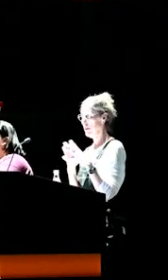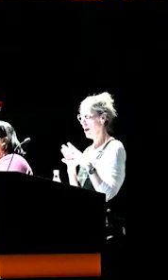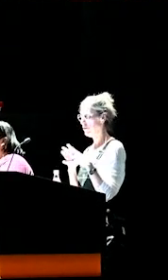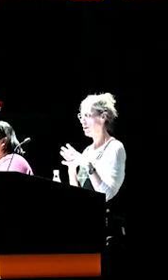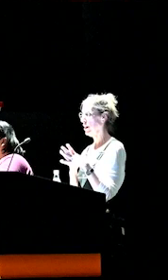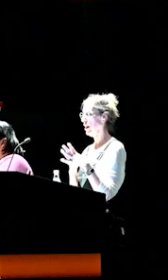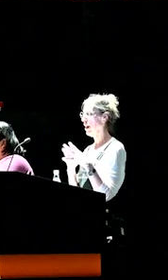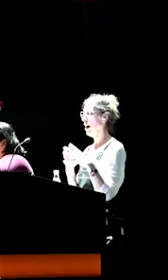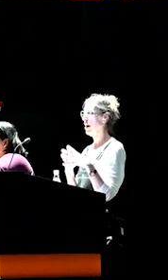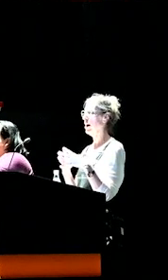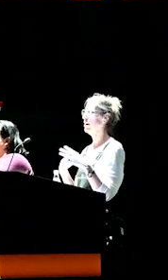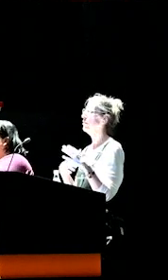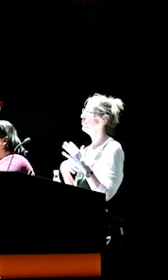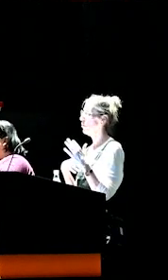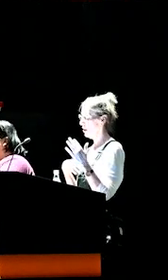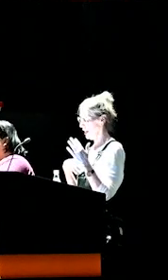theme